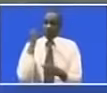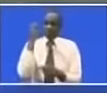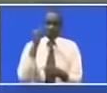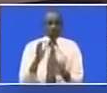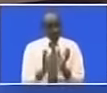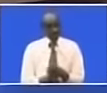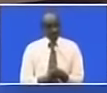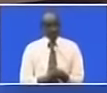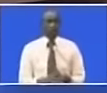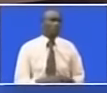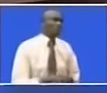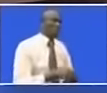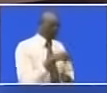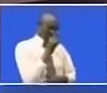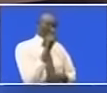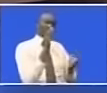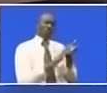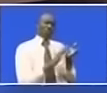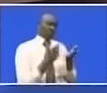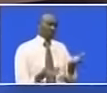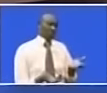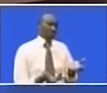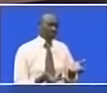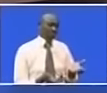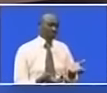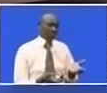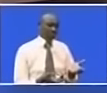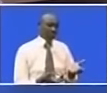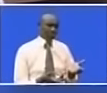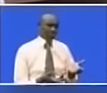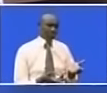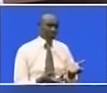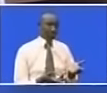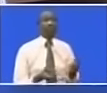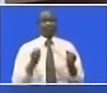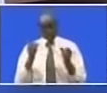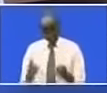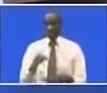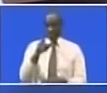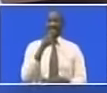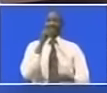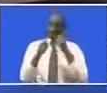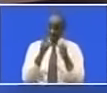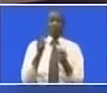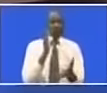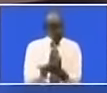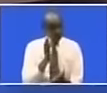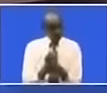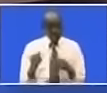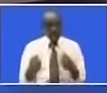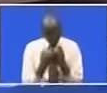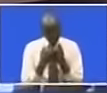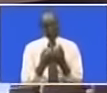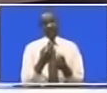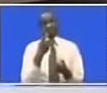matters. Your recommendations seem more like Well, that interviewer, Bridget, may have been